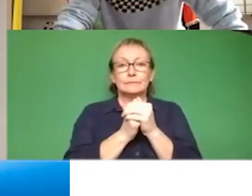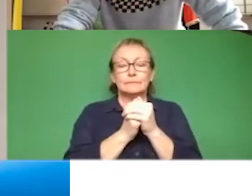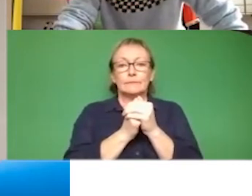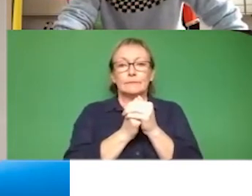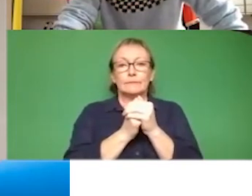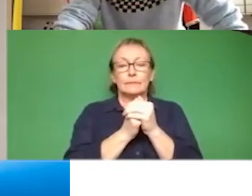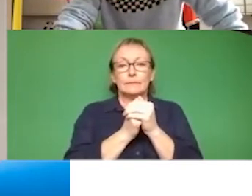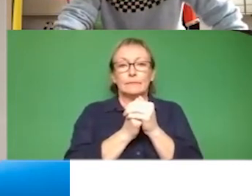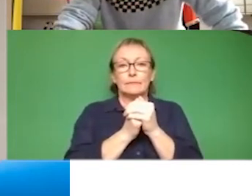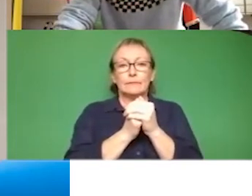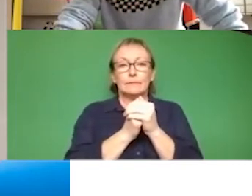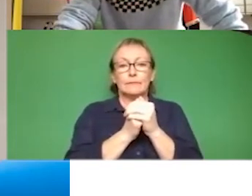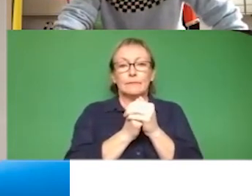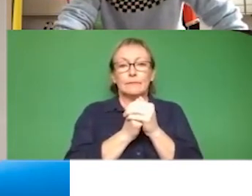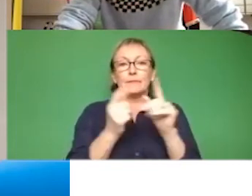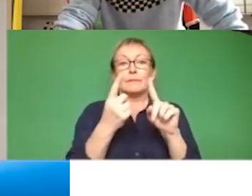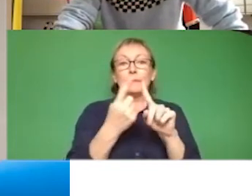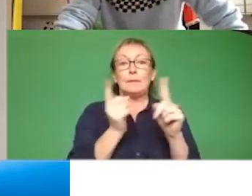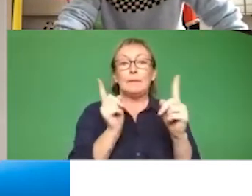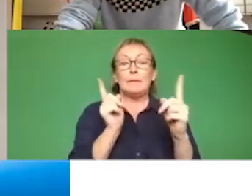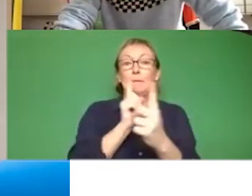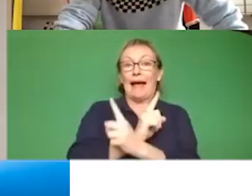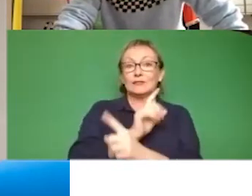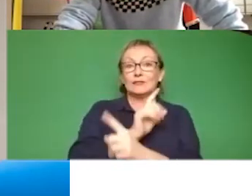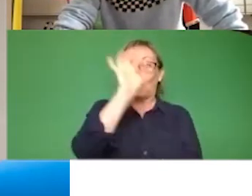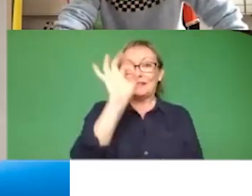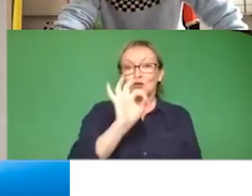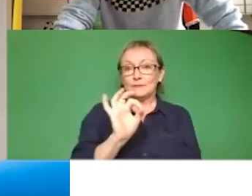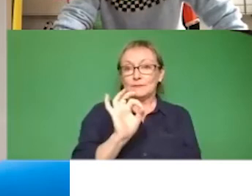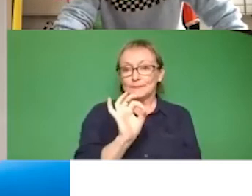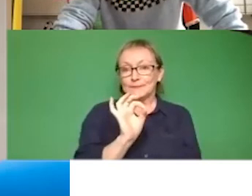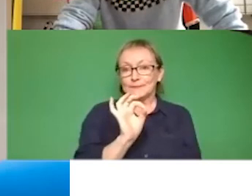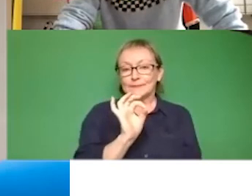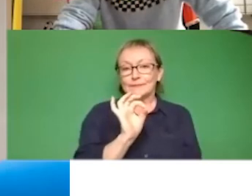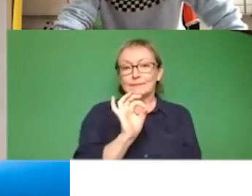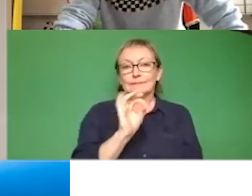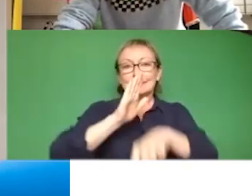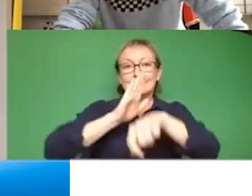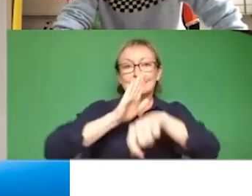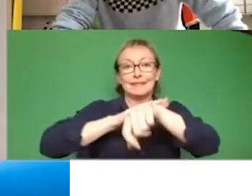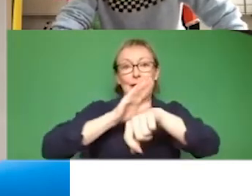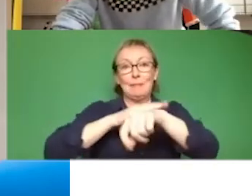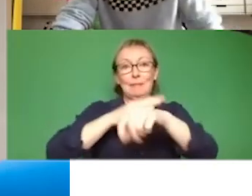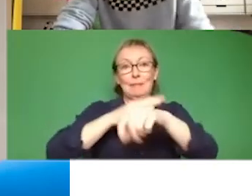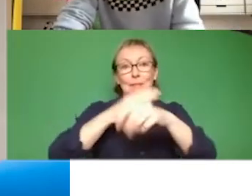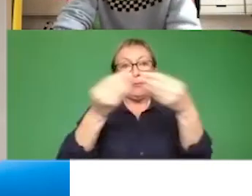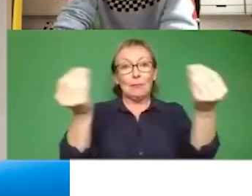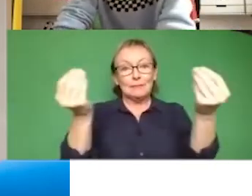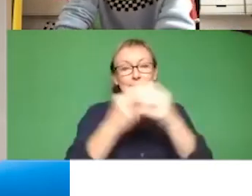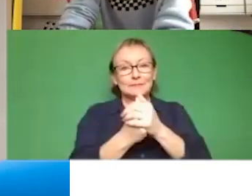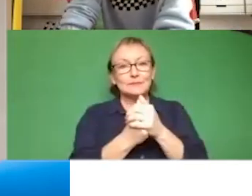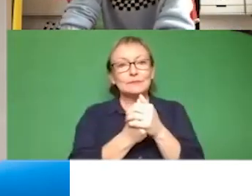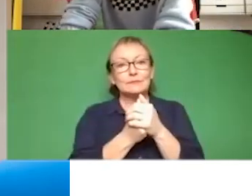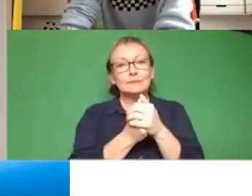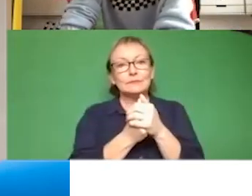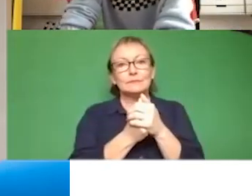I think that brings us quite swiftly onto some questions. We've got quite a few building up. Gosh, there. Time has run away. Time has run away. We've got about